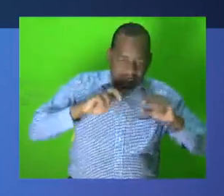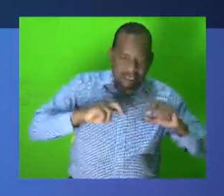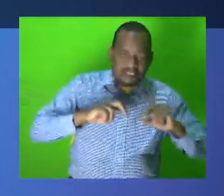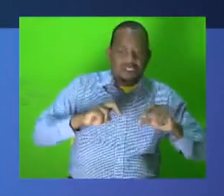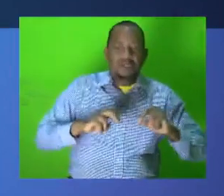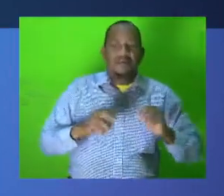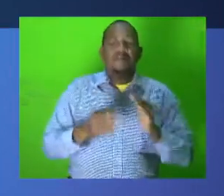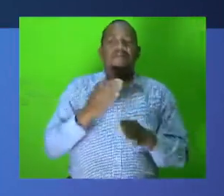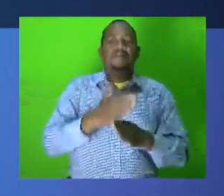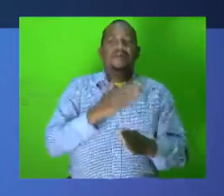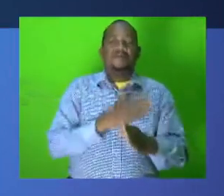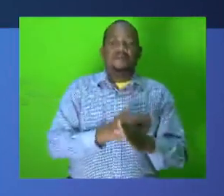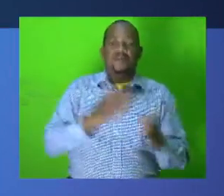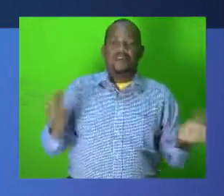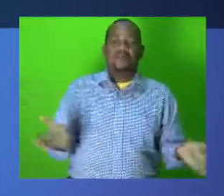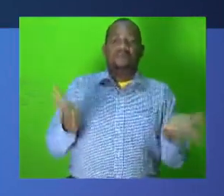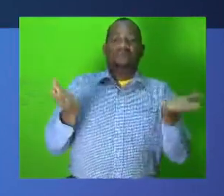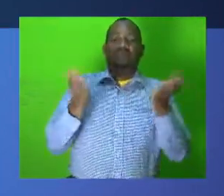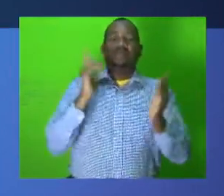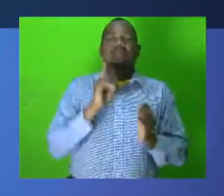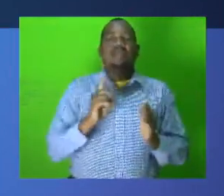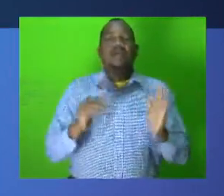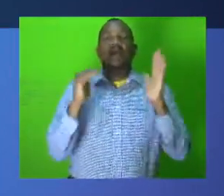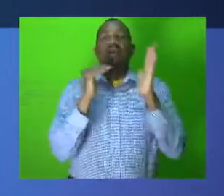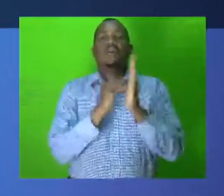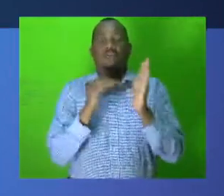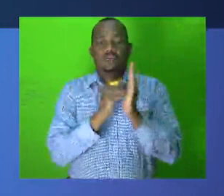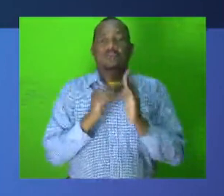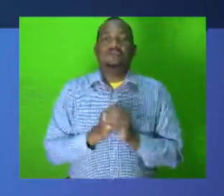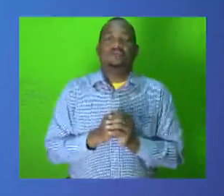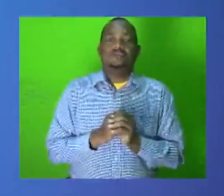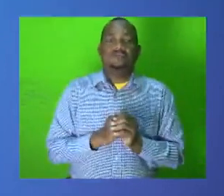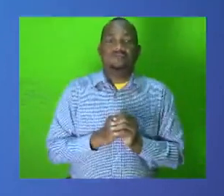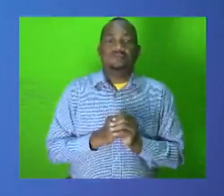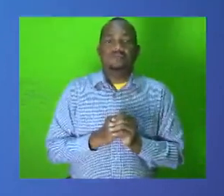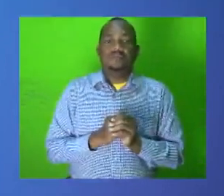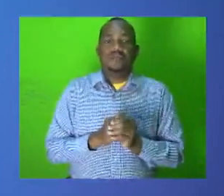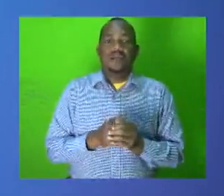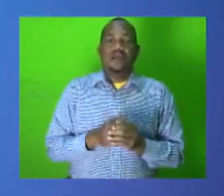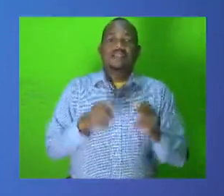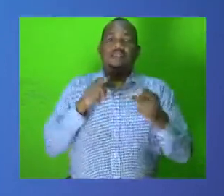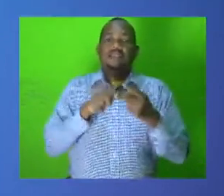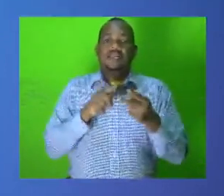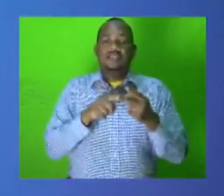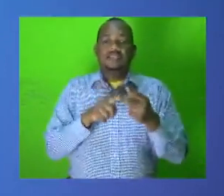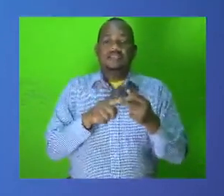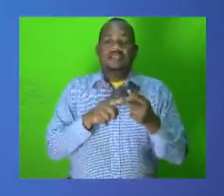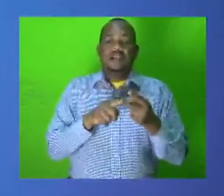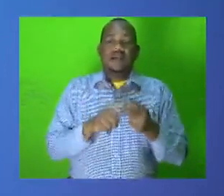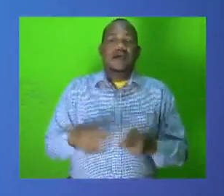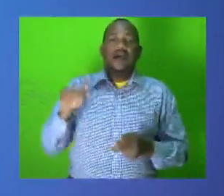say research is very important on our life or in our study. A second type is applied